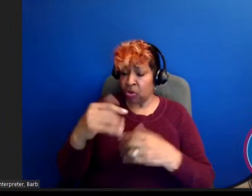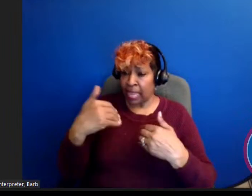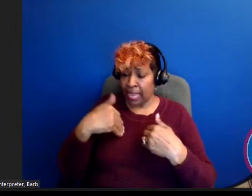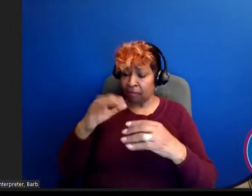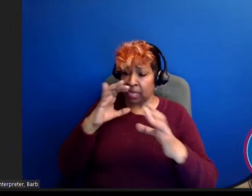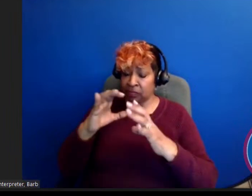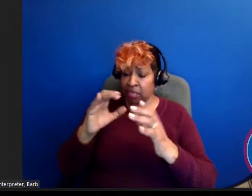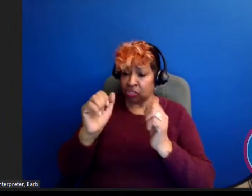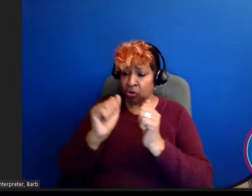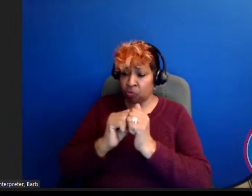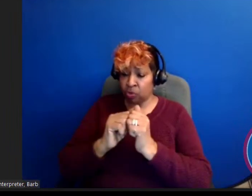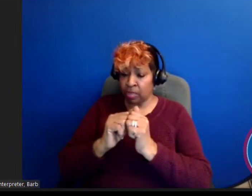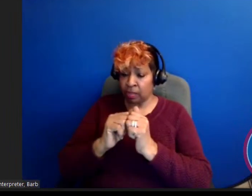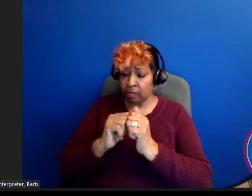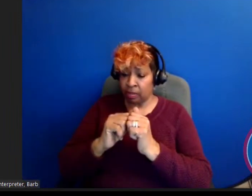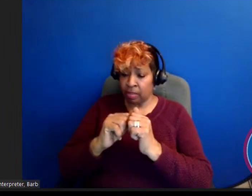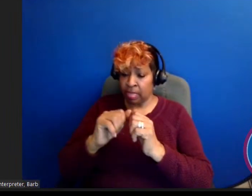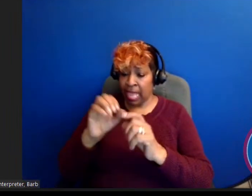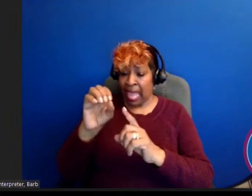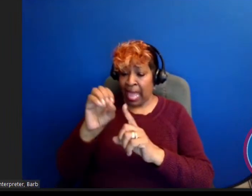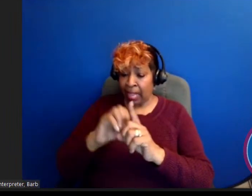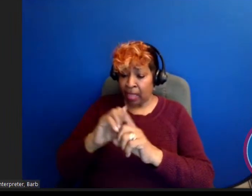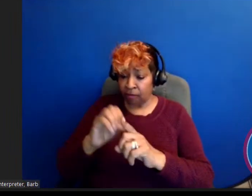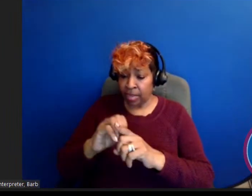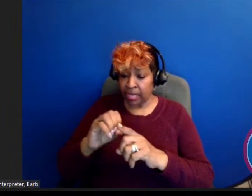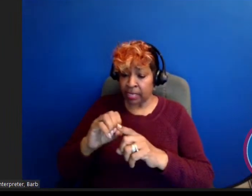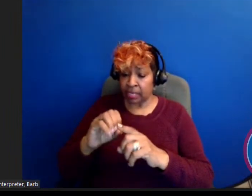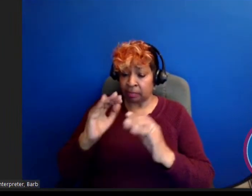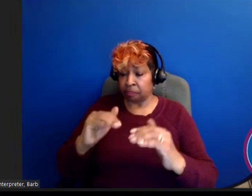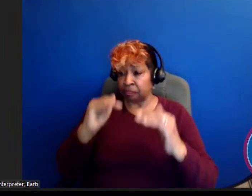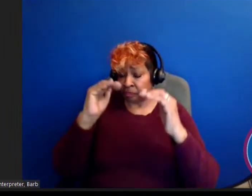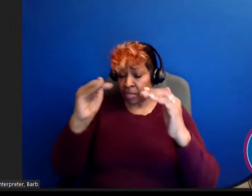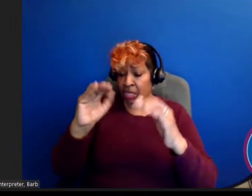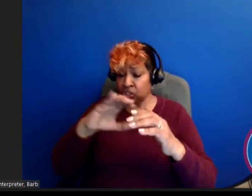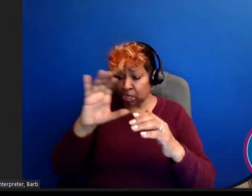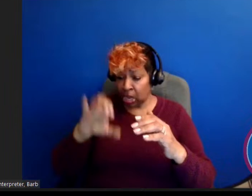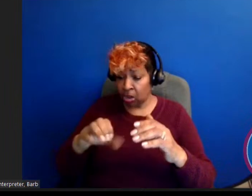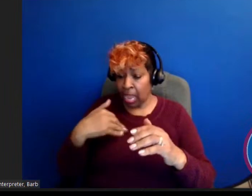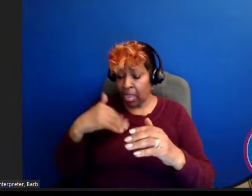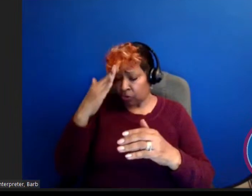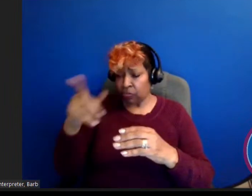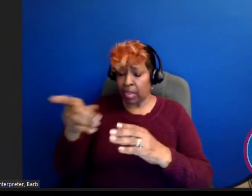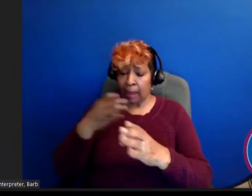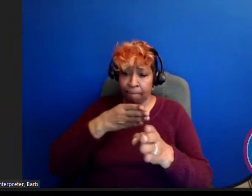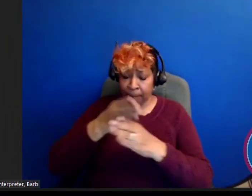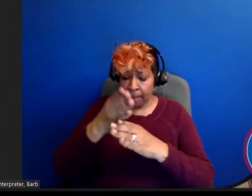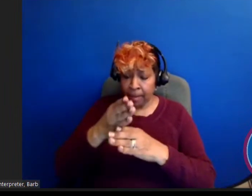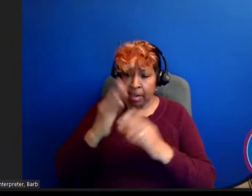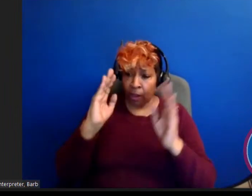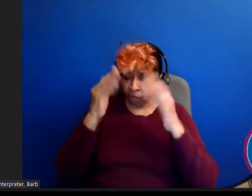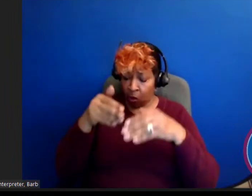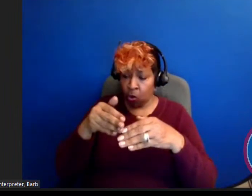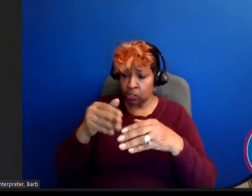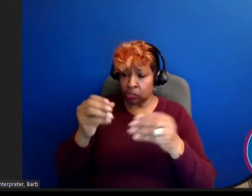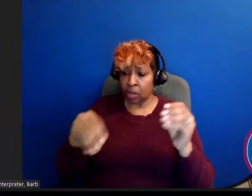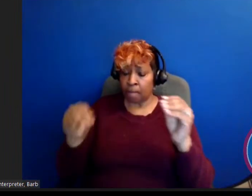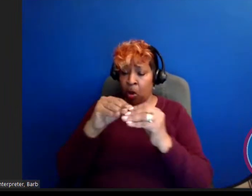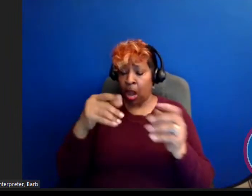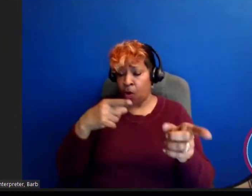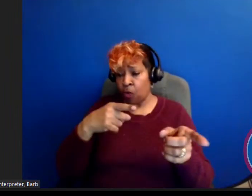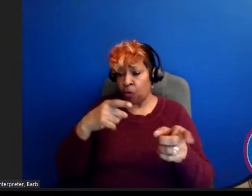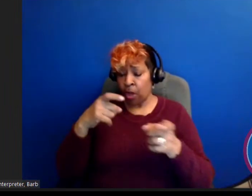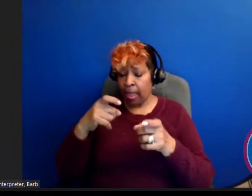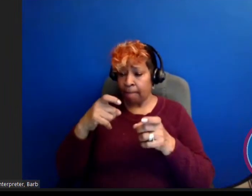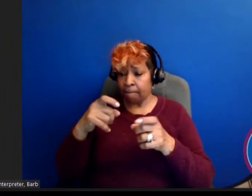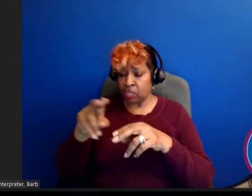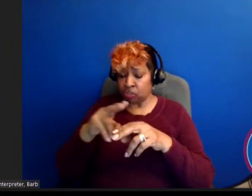with Elevated Chicago? I know that their primary focus is more rapid transit, but they also